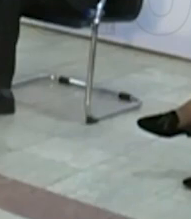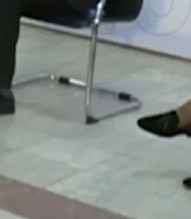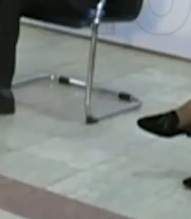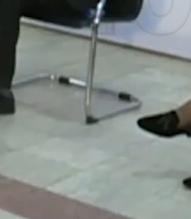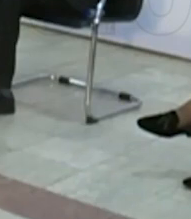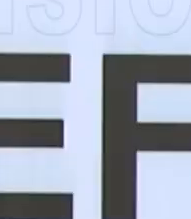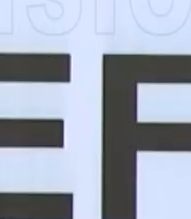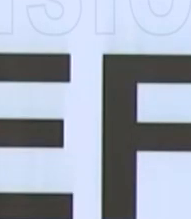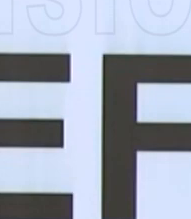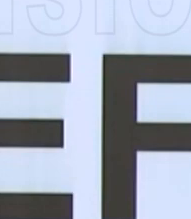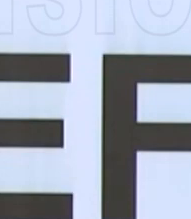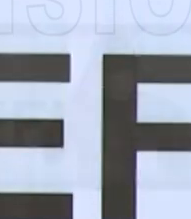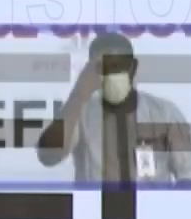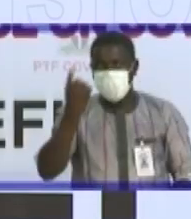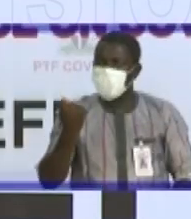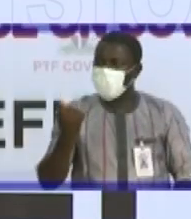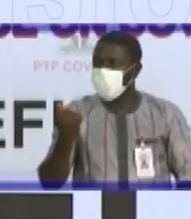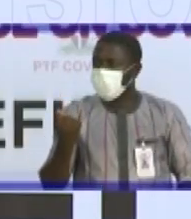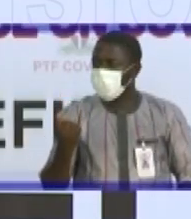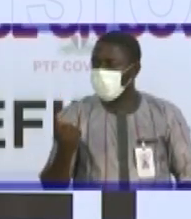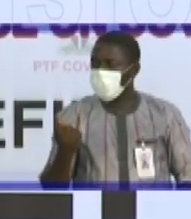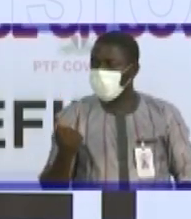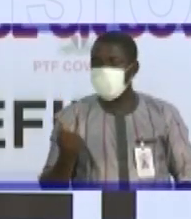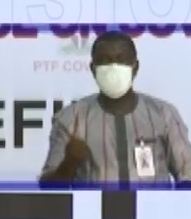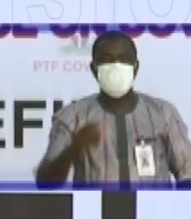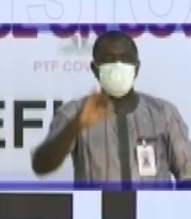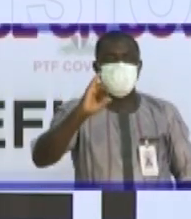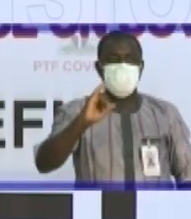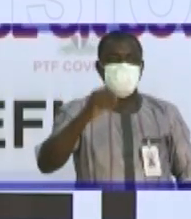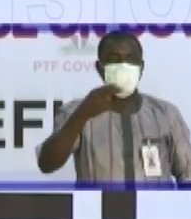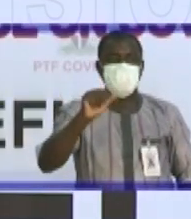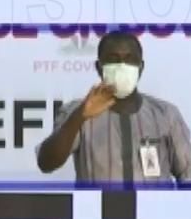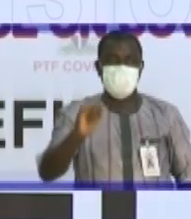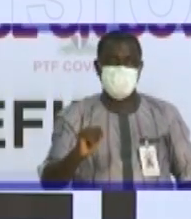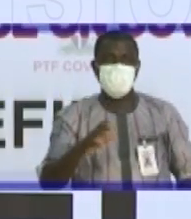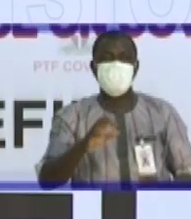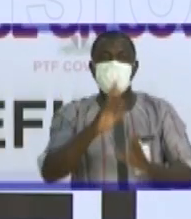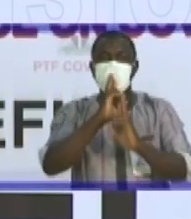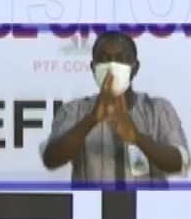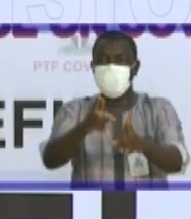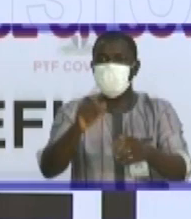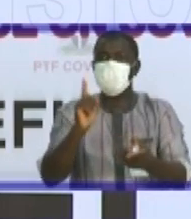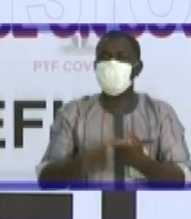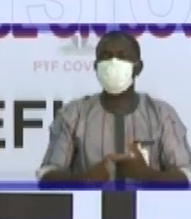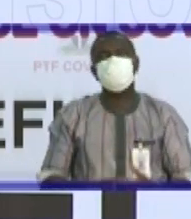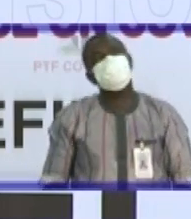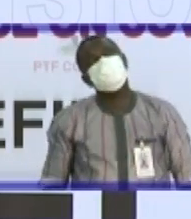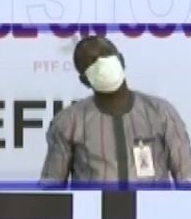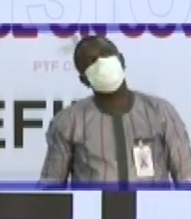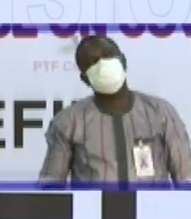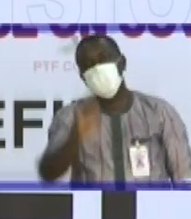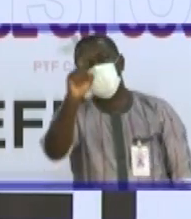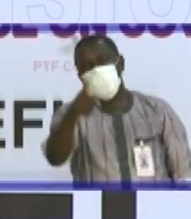His Excellency of Governor Yahaya Bello, reacting to, I think, a